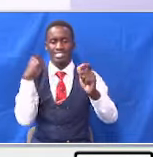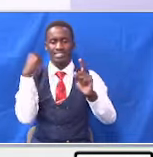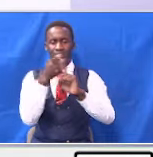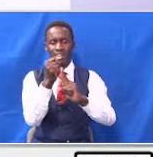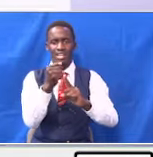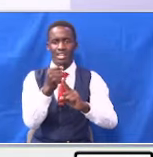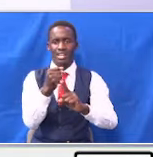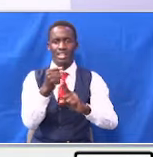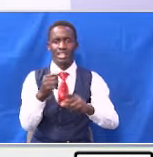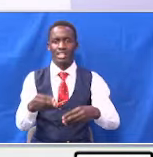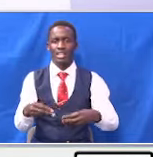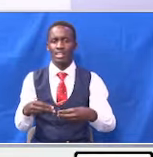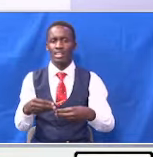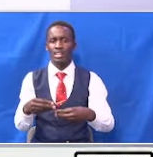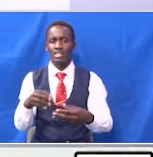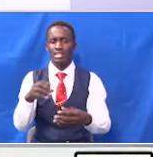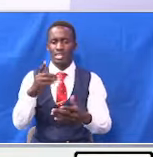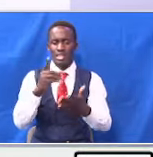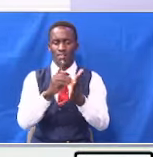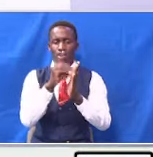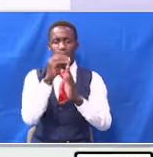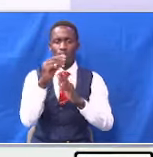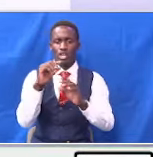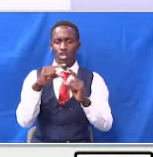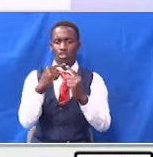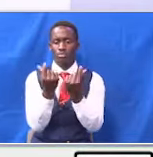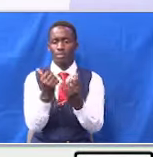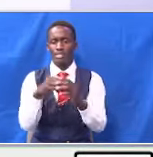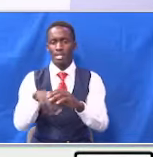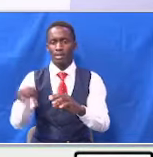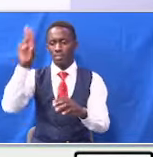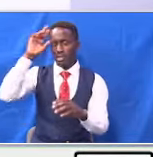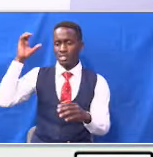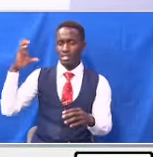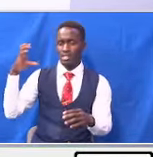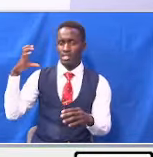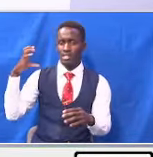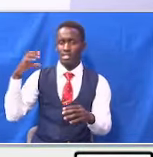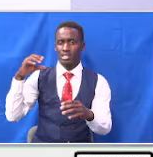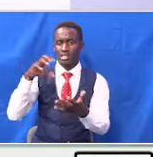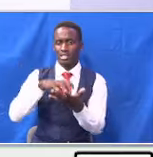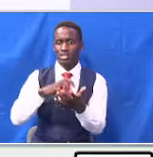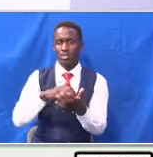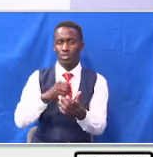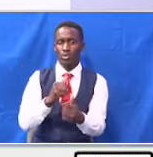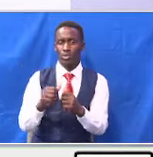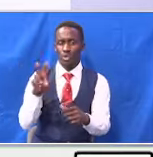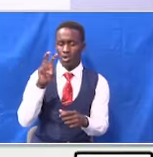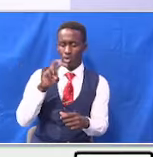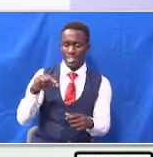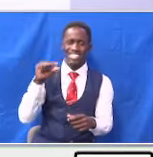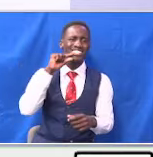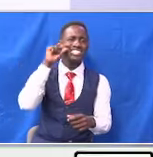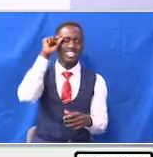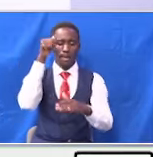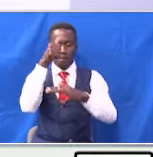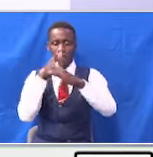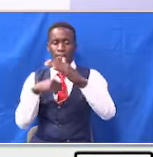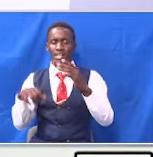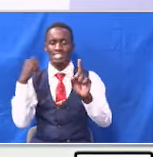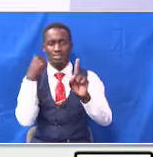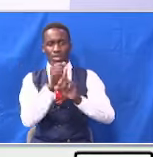in units in police stations and other places like health facilities that would look at and track gender-based violence as it